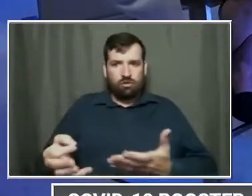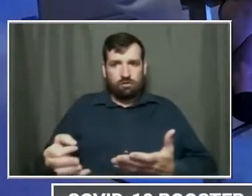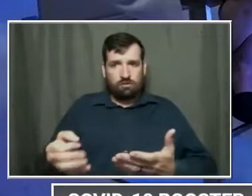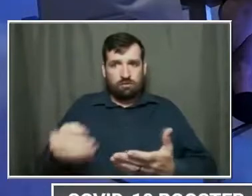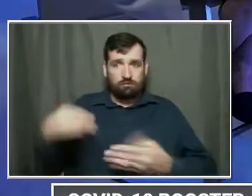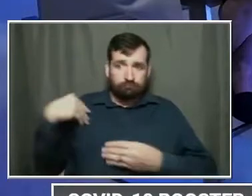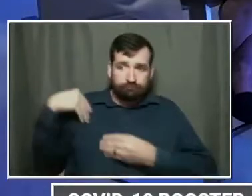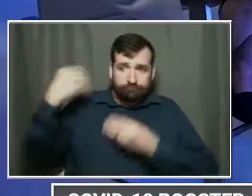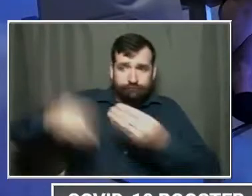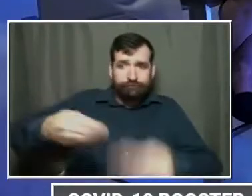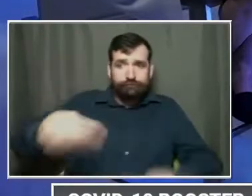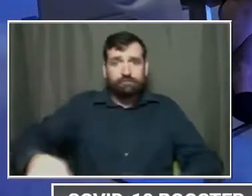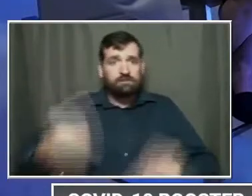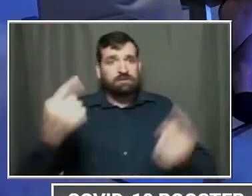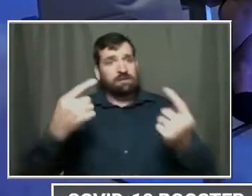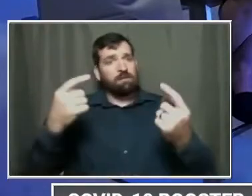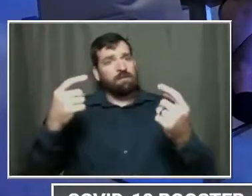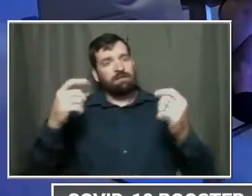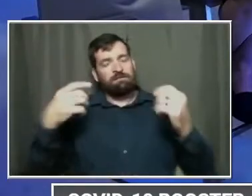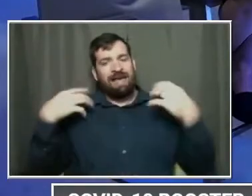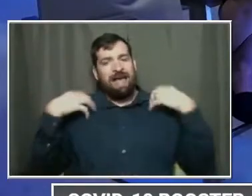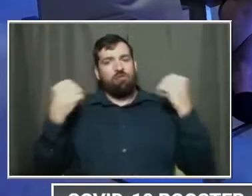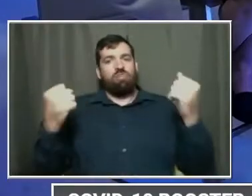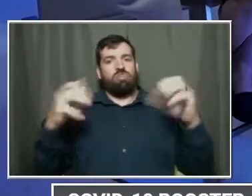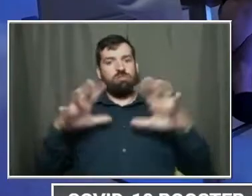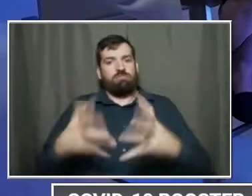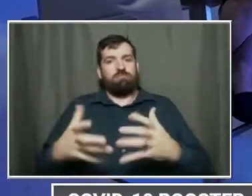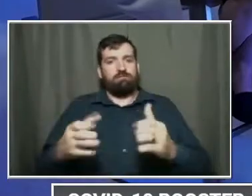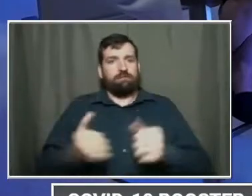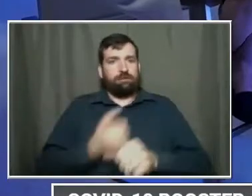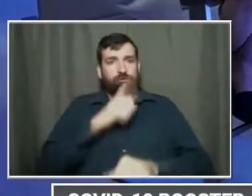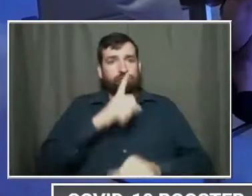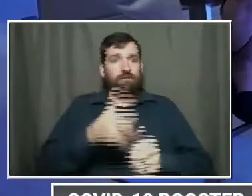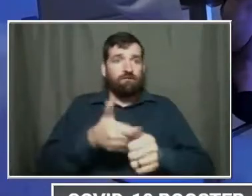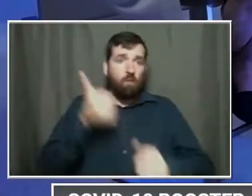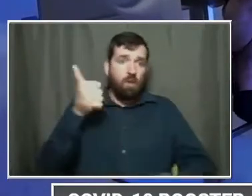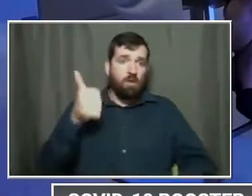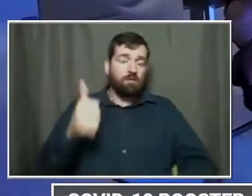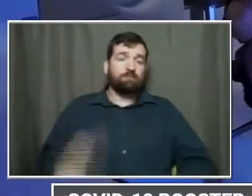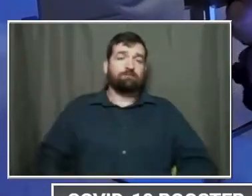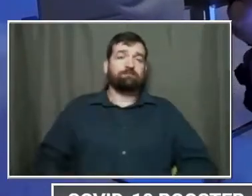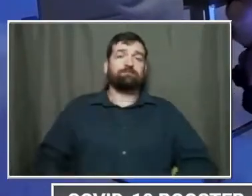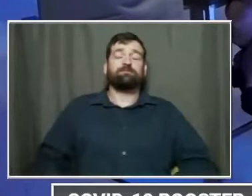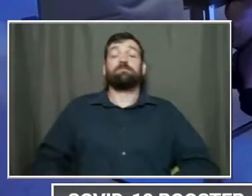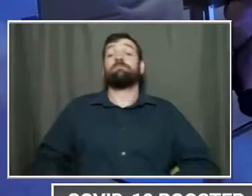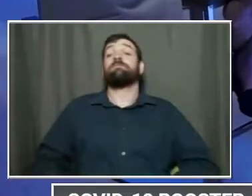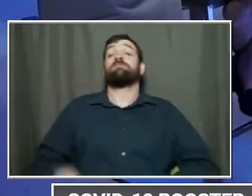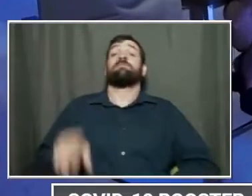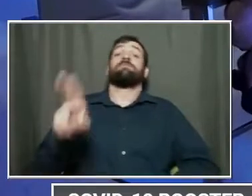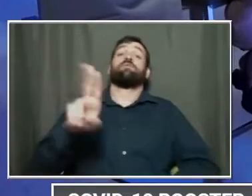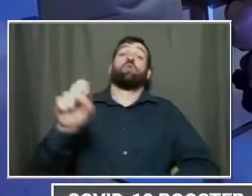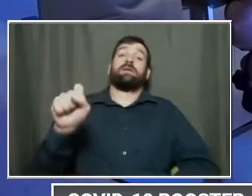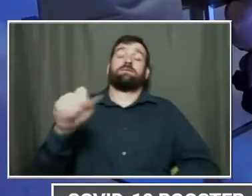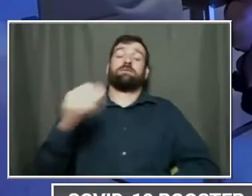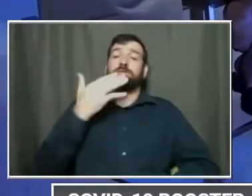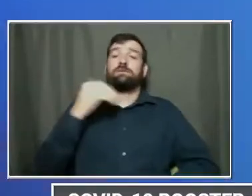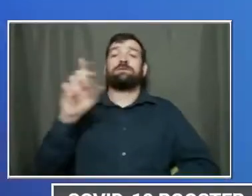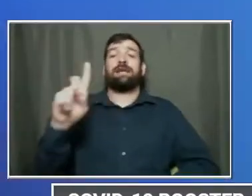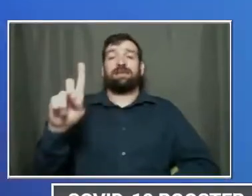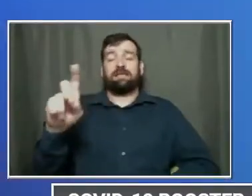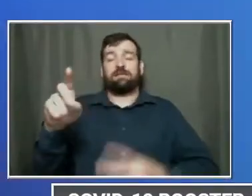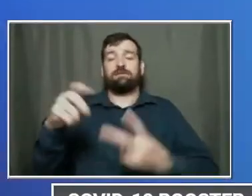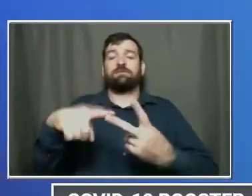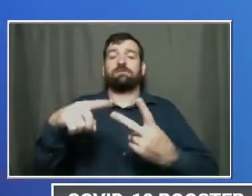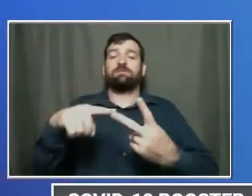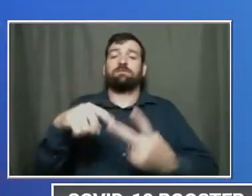family? Is there something you can do health-wise to make sure you stay out of that lane? Well, like I said, in the United States, diabetes and hypertension are the most common